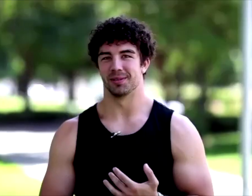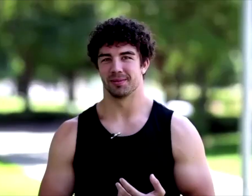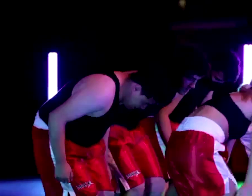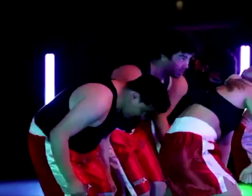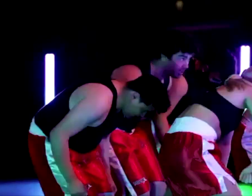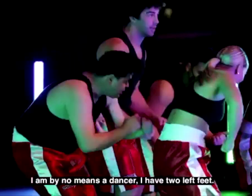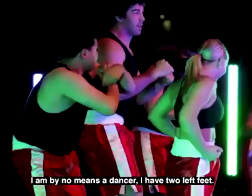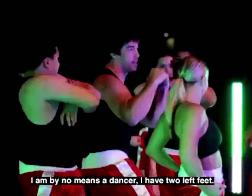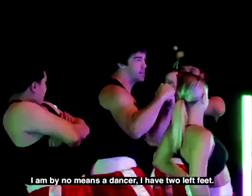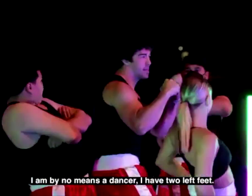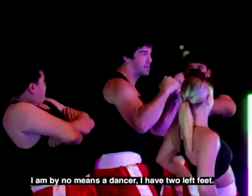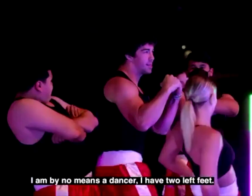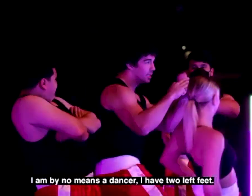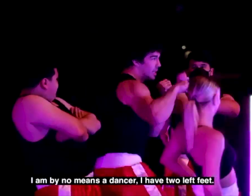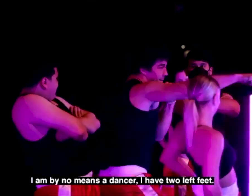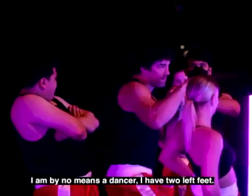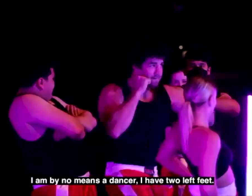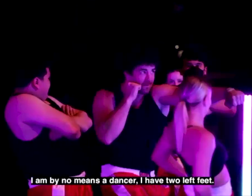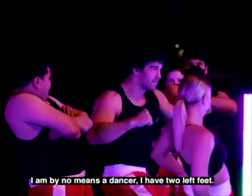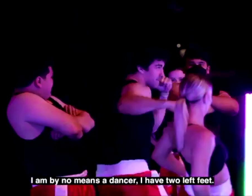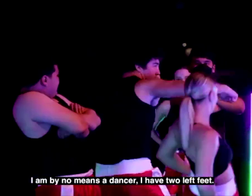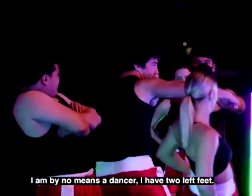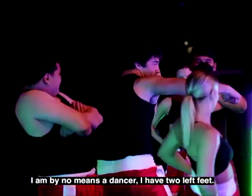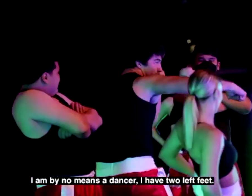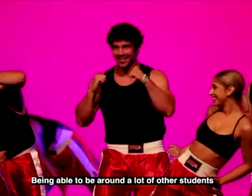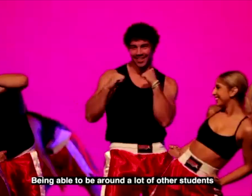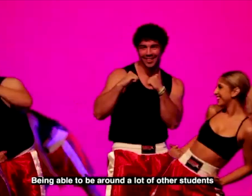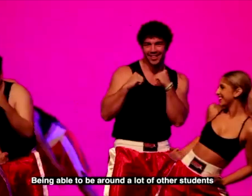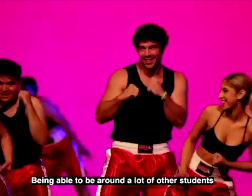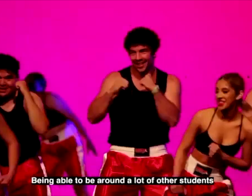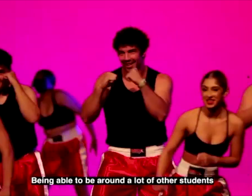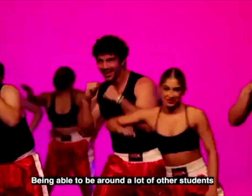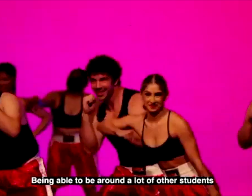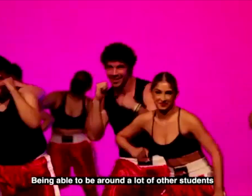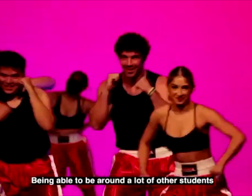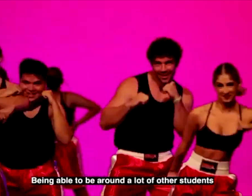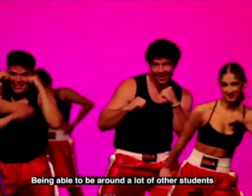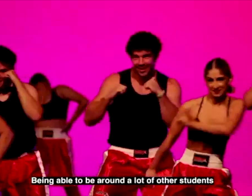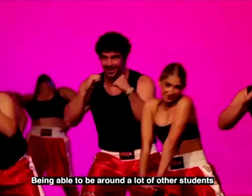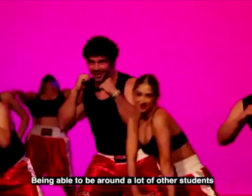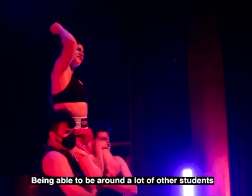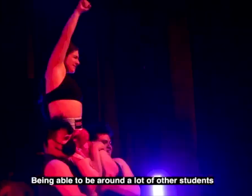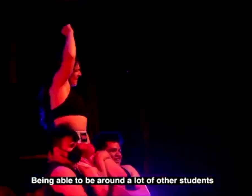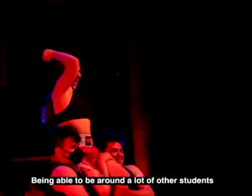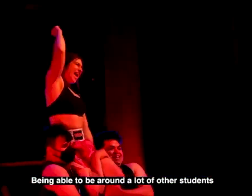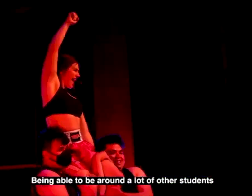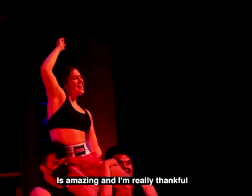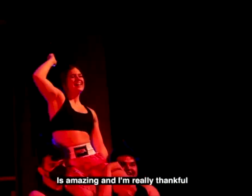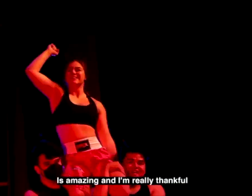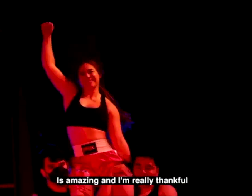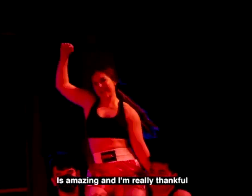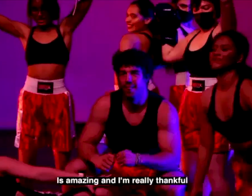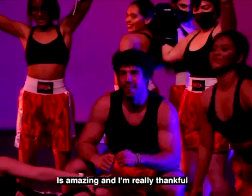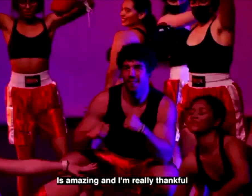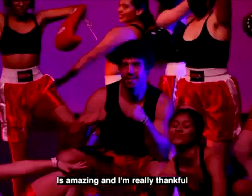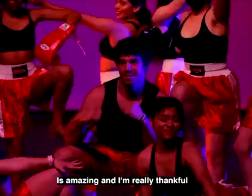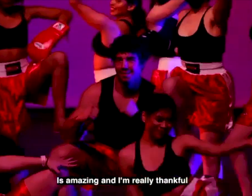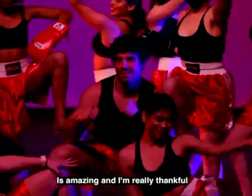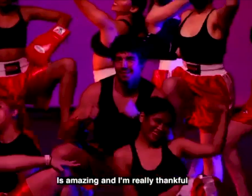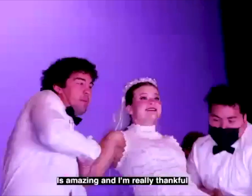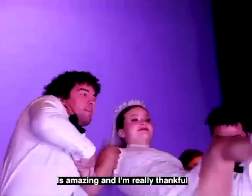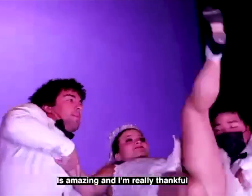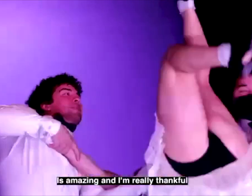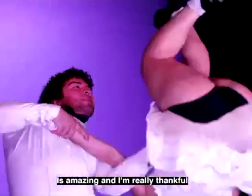Spanish one. So I am by no means a dancer. I have two left feet. Being able to be around a lot of other students is amazing.